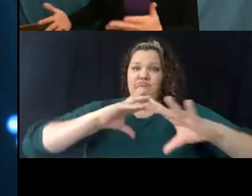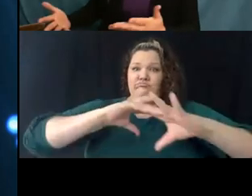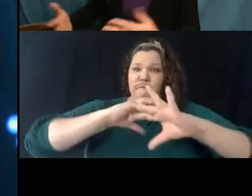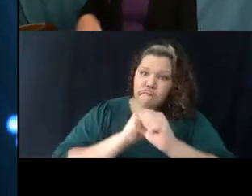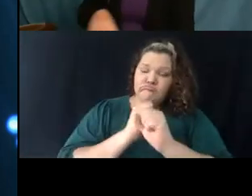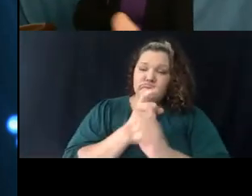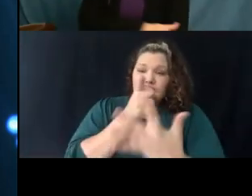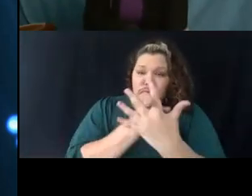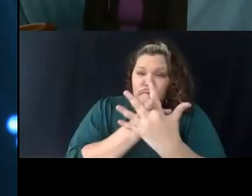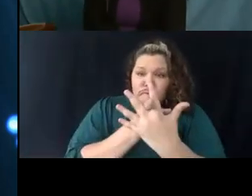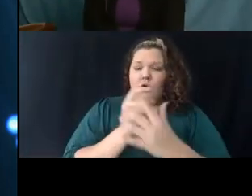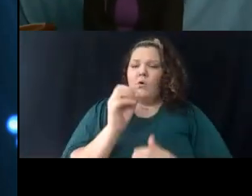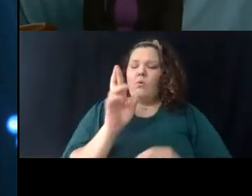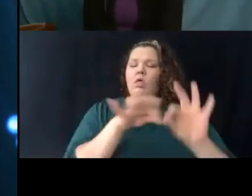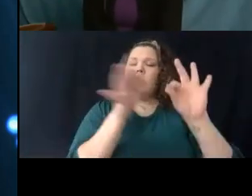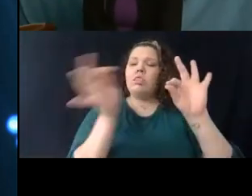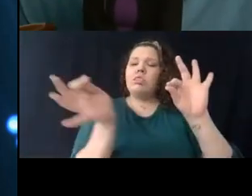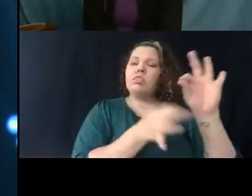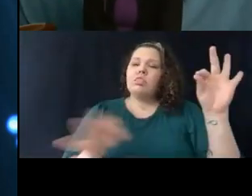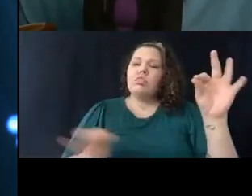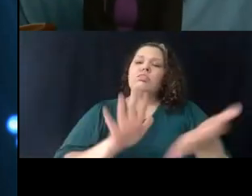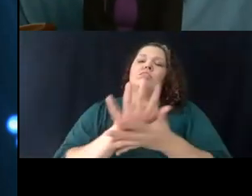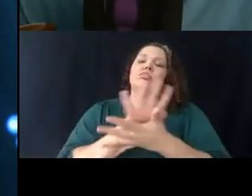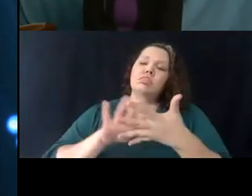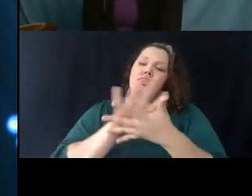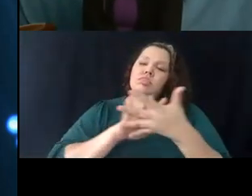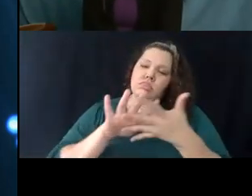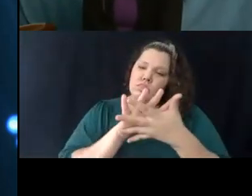and what literacy levels they're bringing to the table.